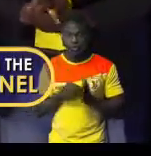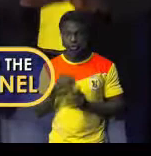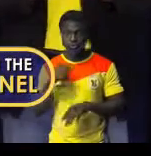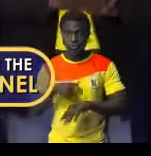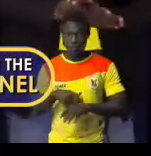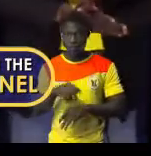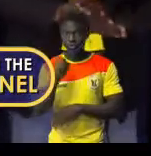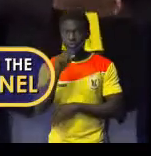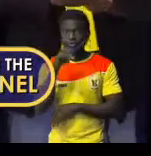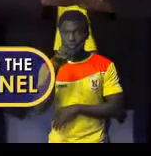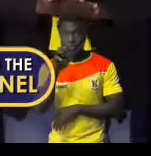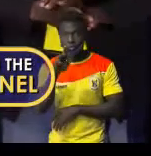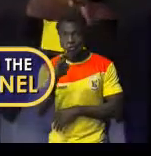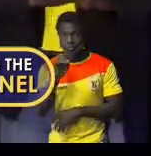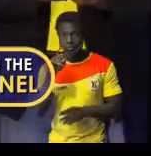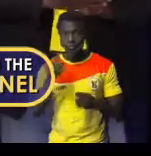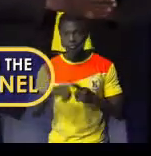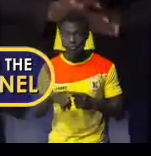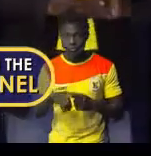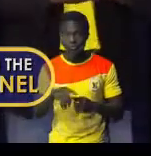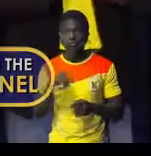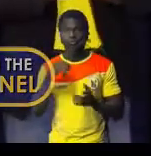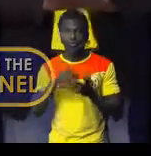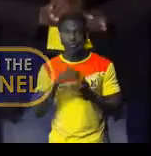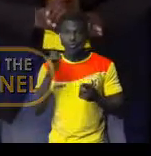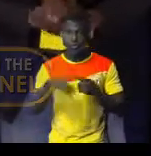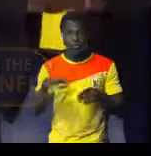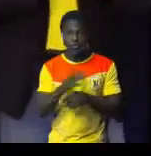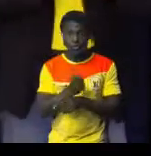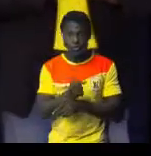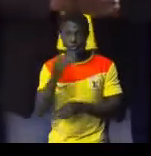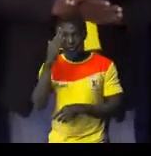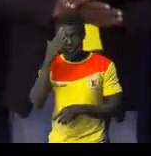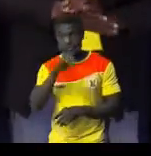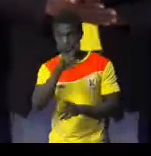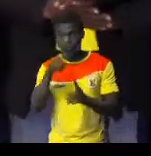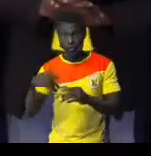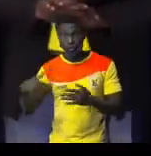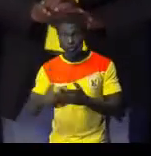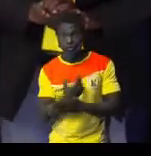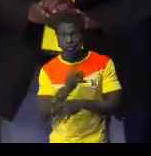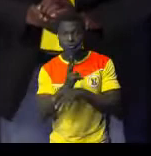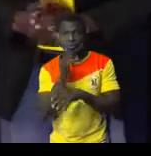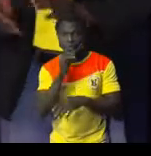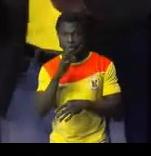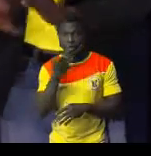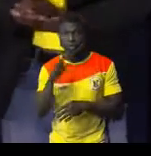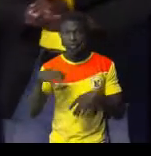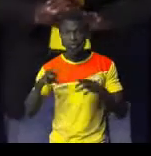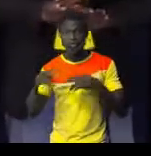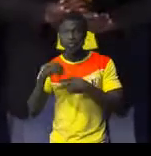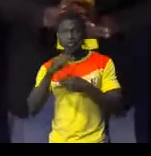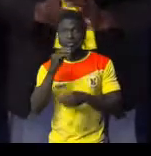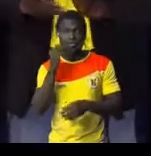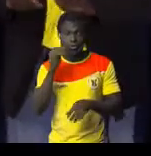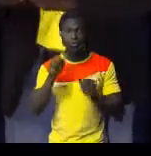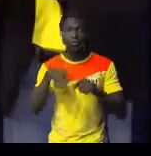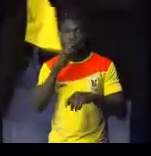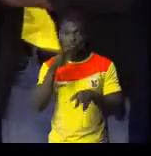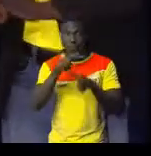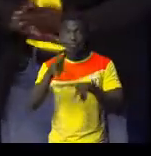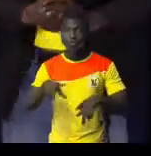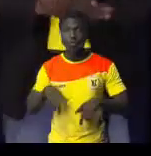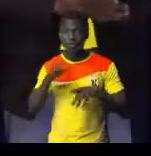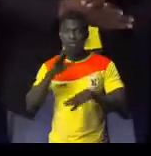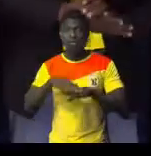classes. Subscribe to Lagos Suburb YouTube channel to get notification when new videos are uploaded. The Classroom in Your Home could be